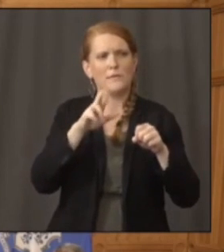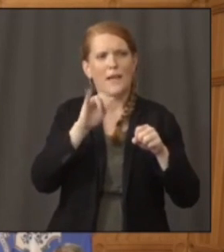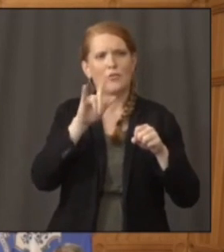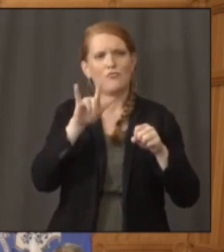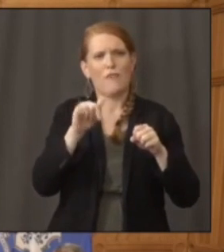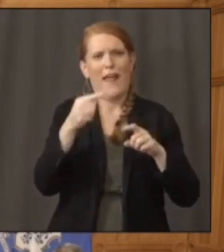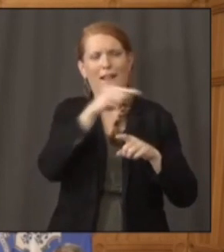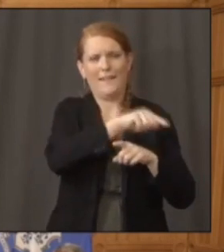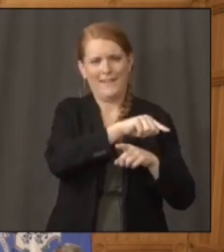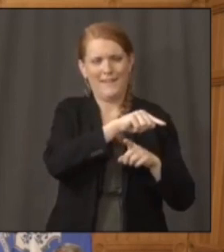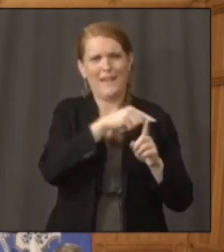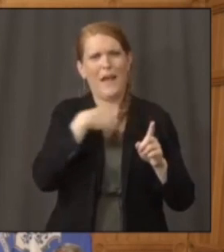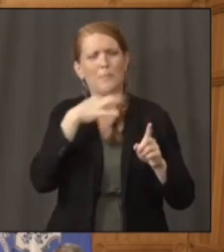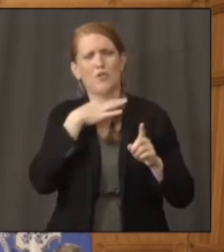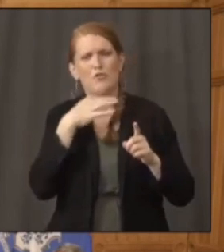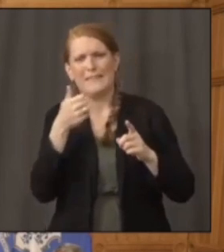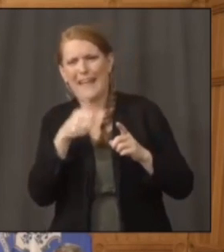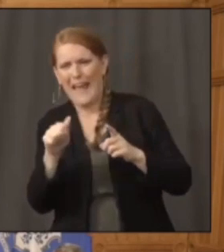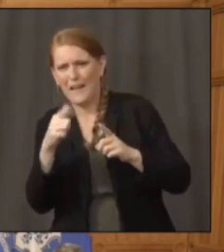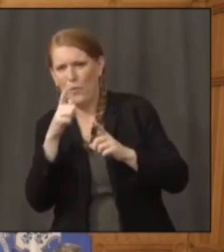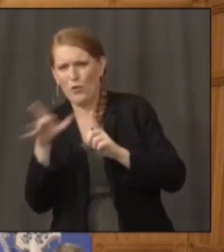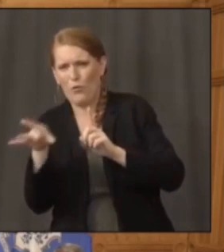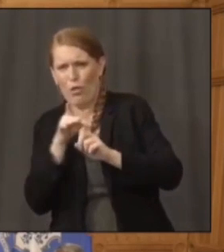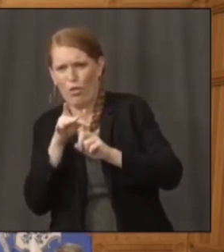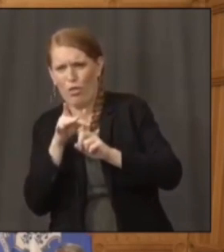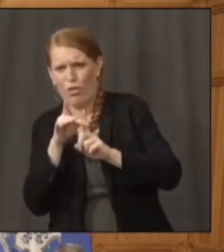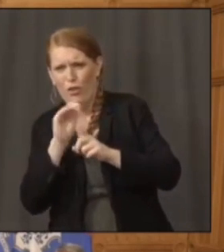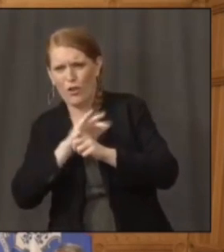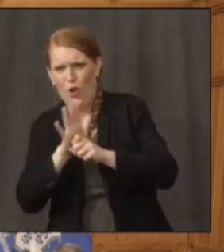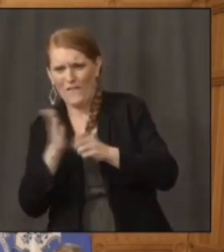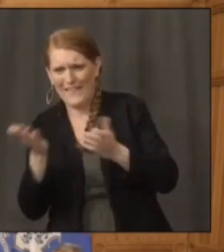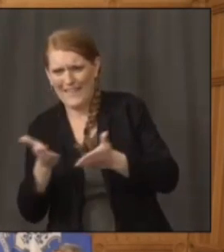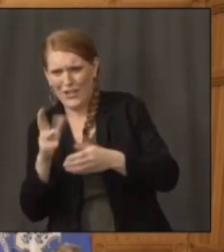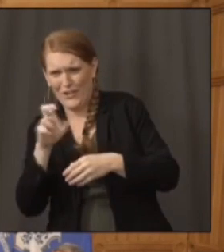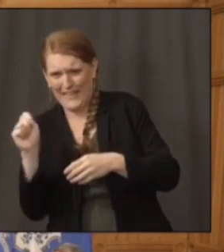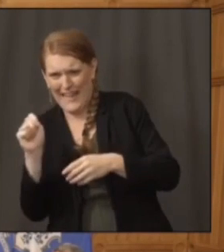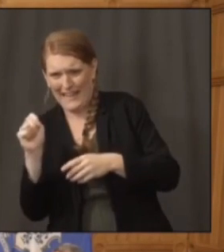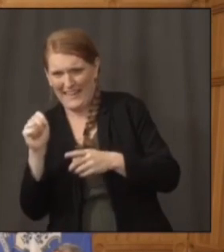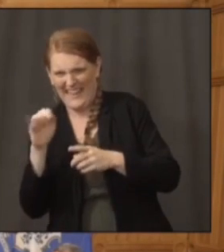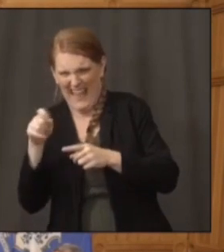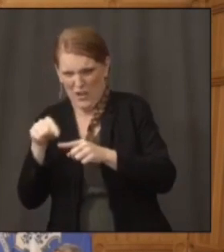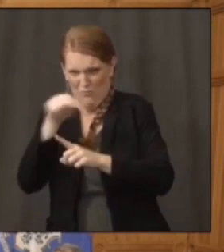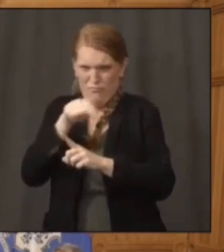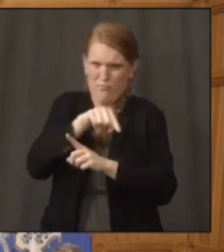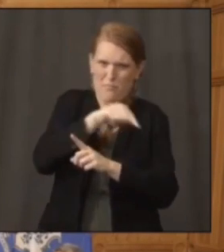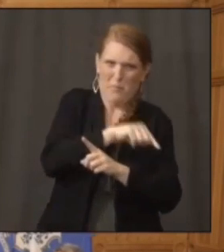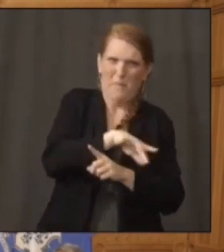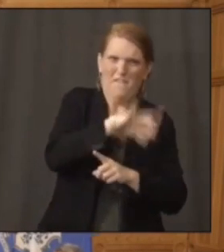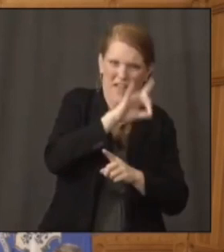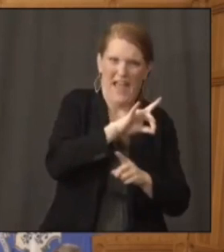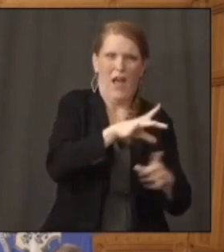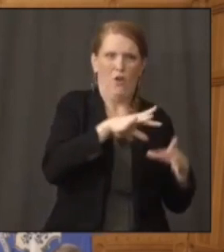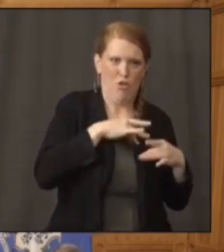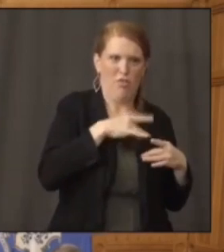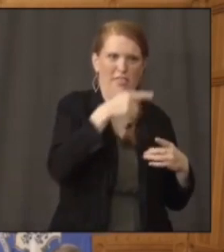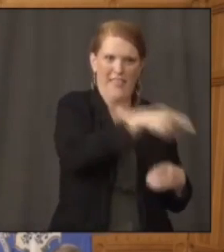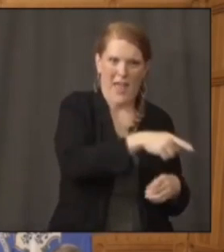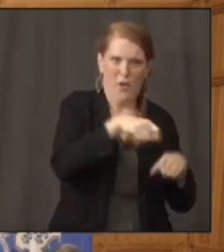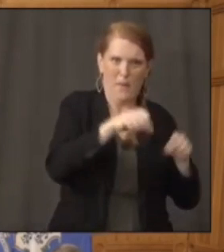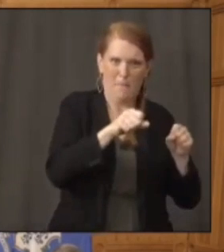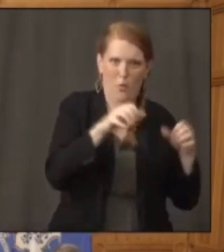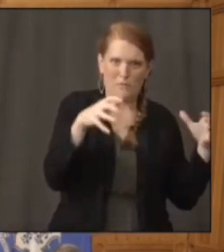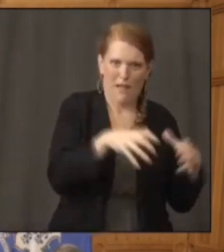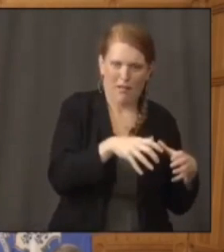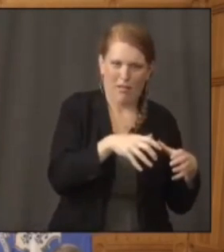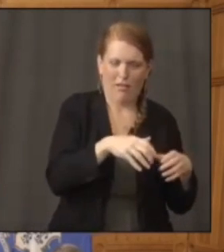of you guys? Hasn't come up. You didn't go to that rally, did you? I was not there. No. Hasn't come up, Paul.